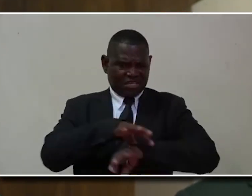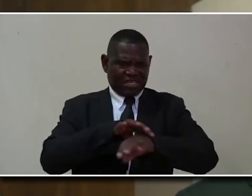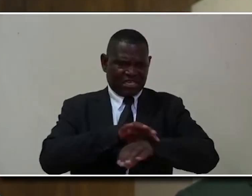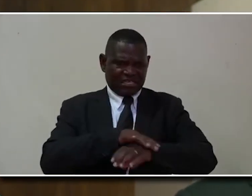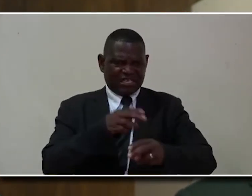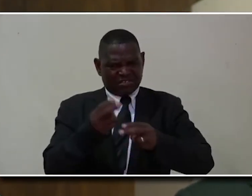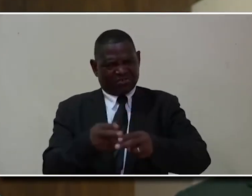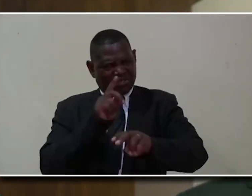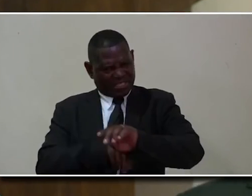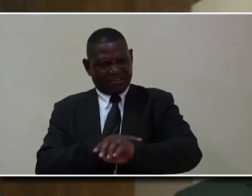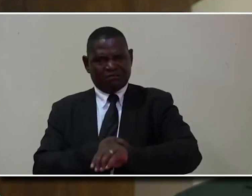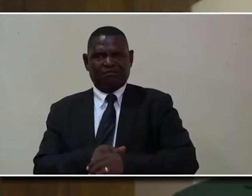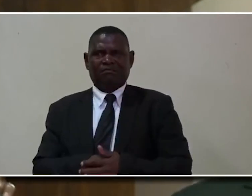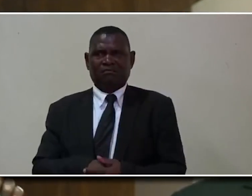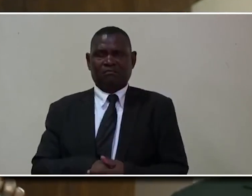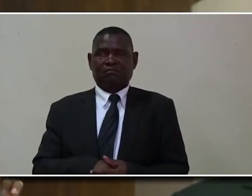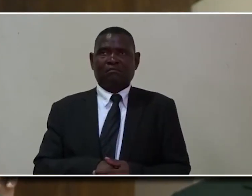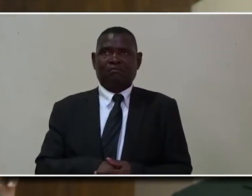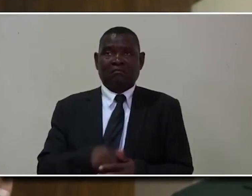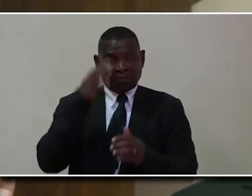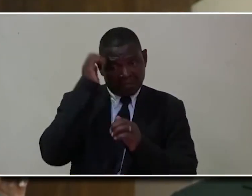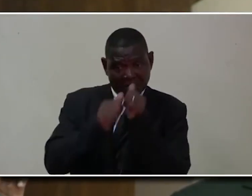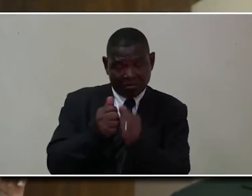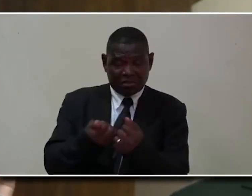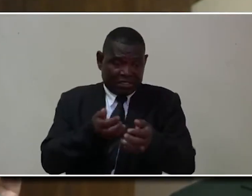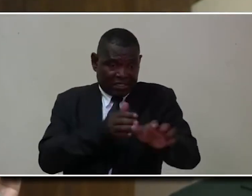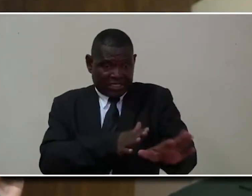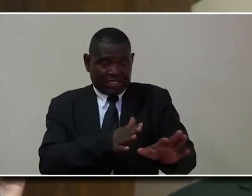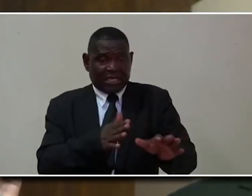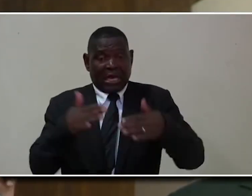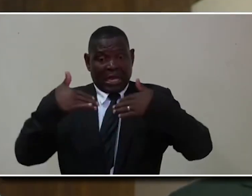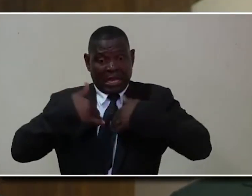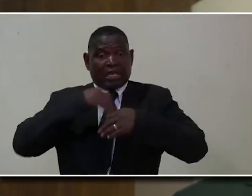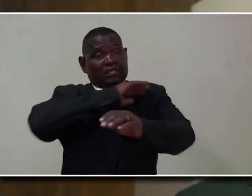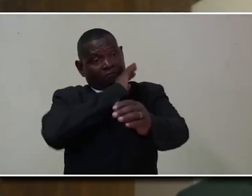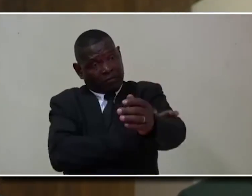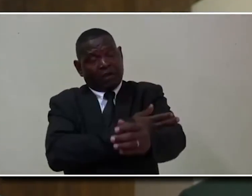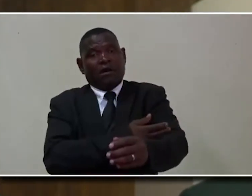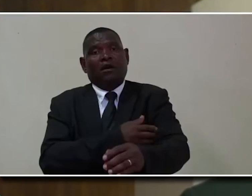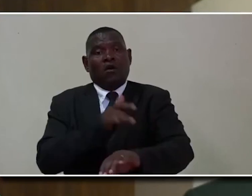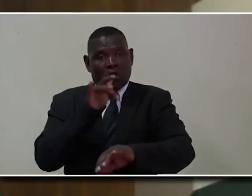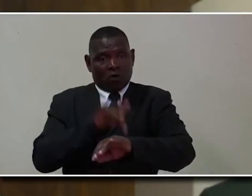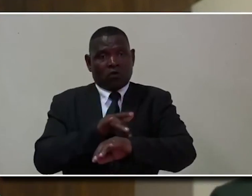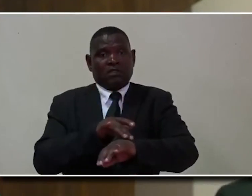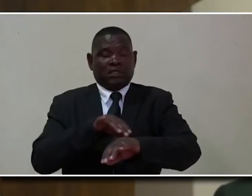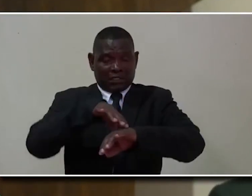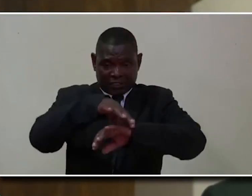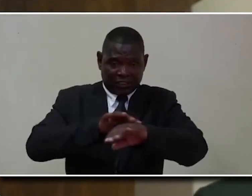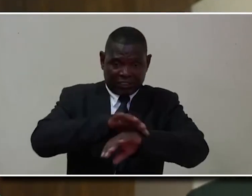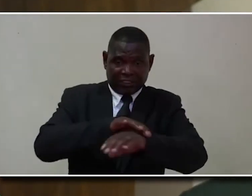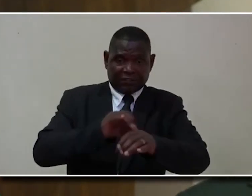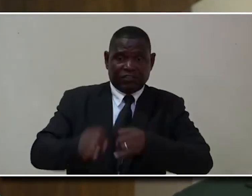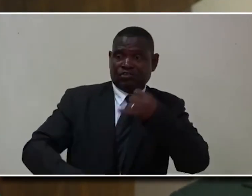lapansi ndi chakwa kanthawi. Because death has got authority on earthly joy. Chifukwa imfa